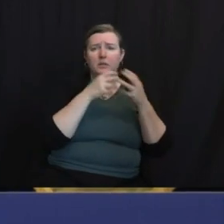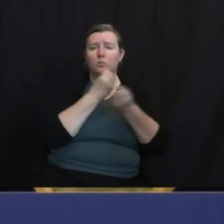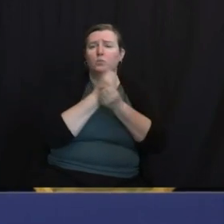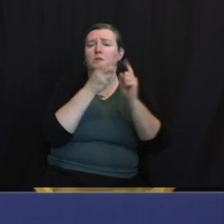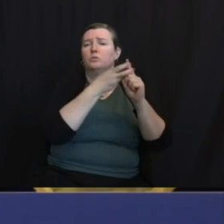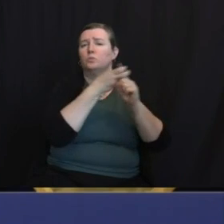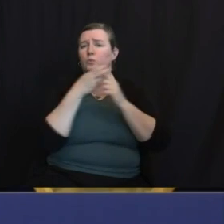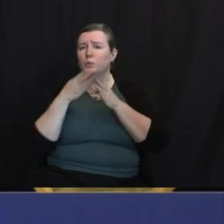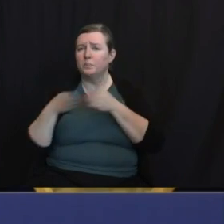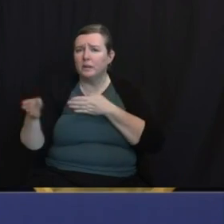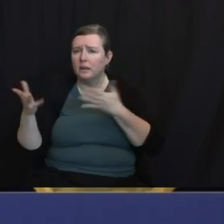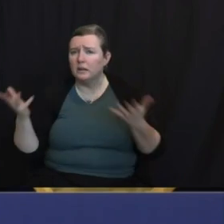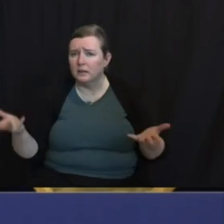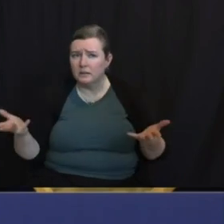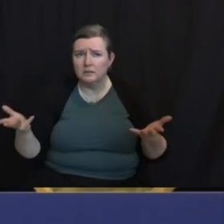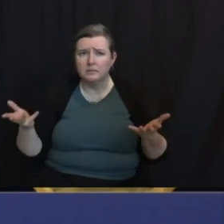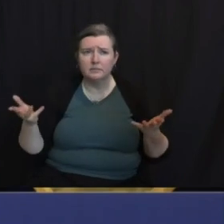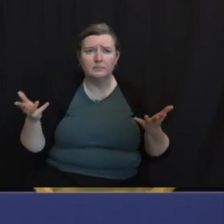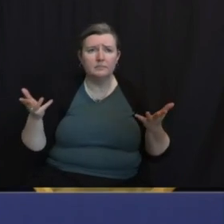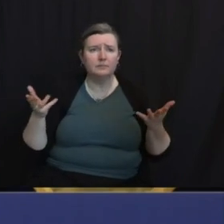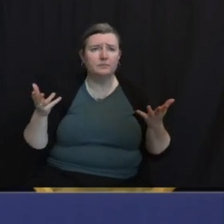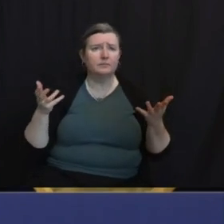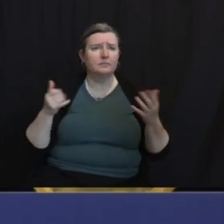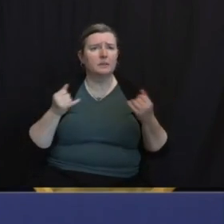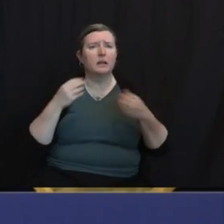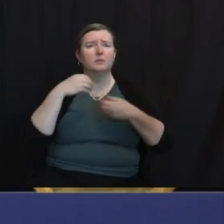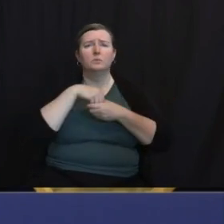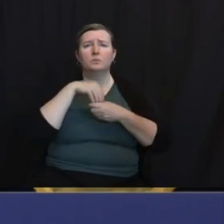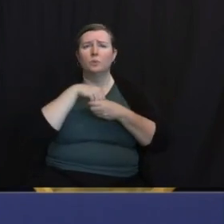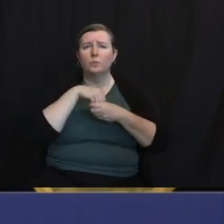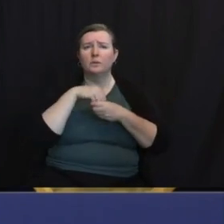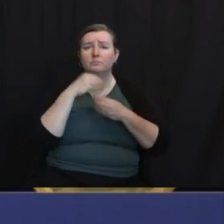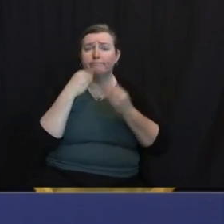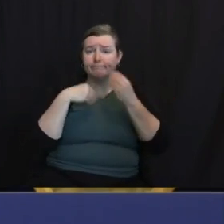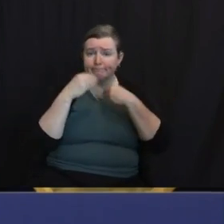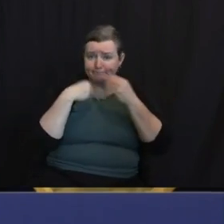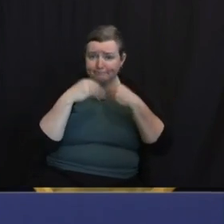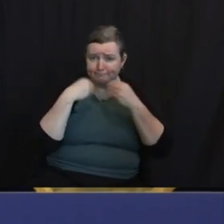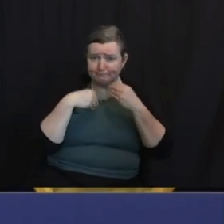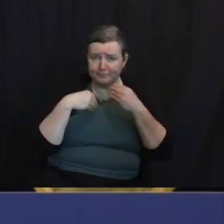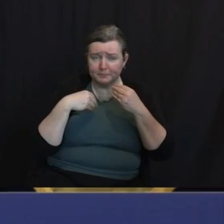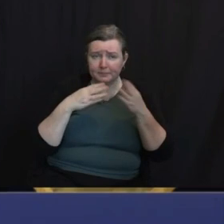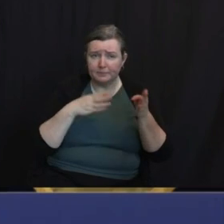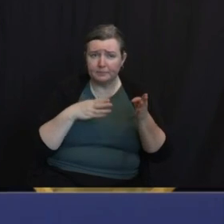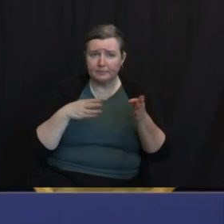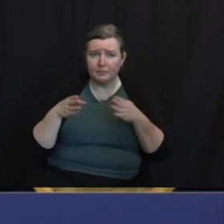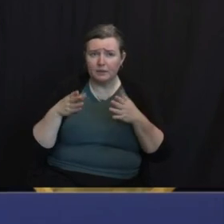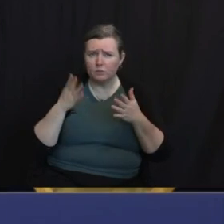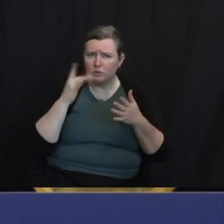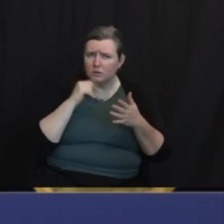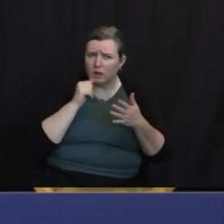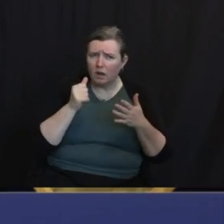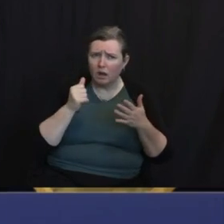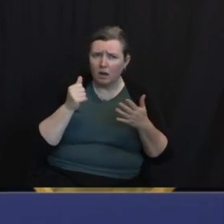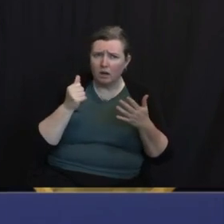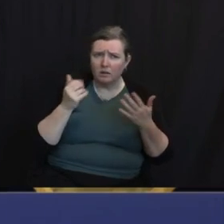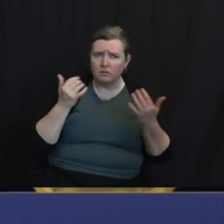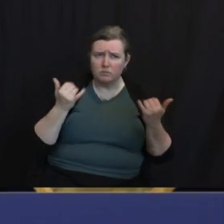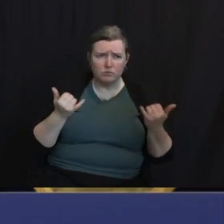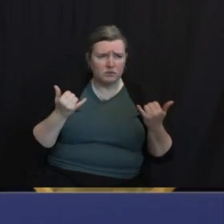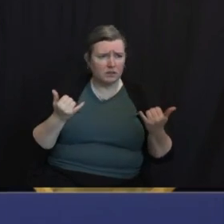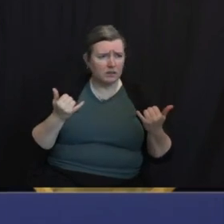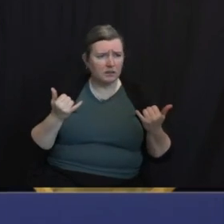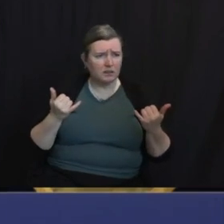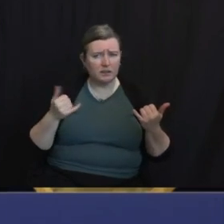dining expansion going in effect today, given that it is St. Patty's Day and a number of restaurants do typically expect a lot of patronage? Is this done